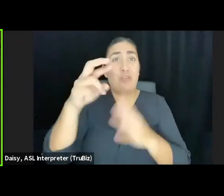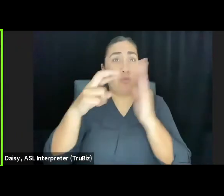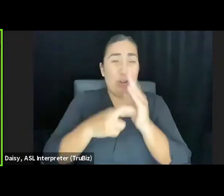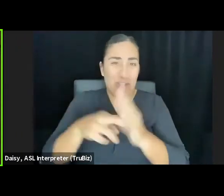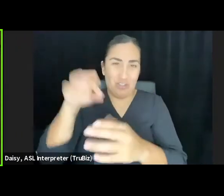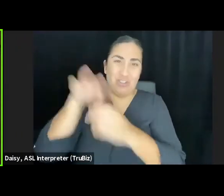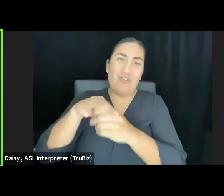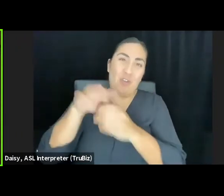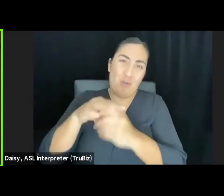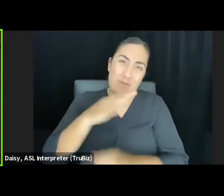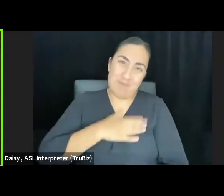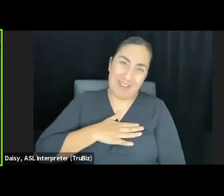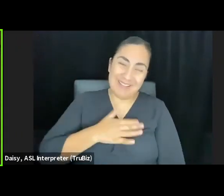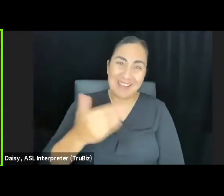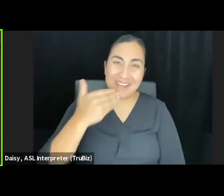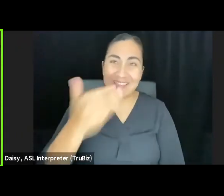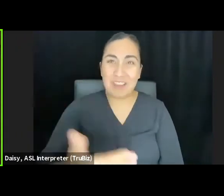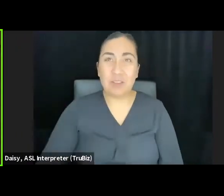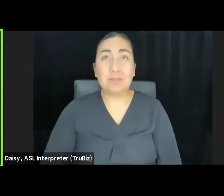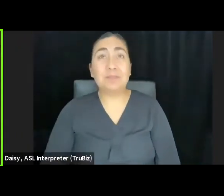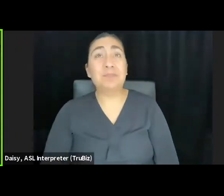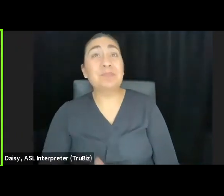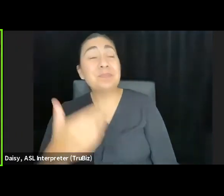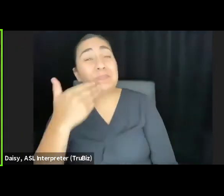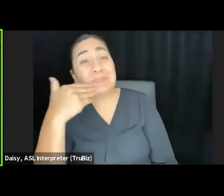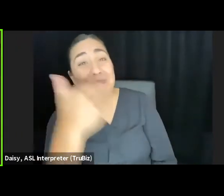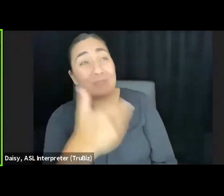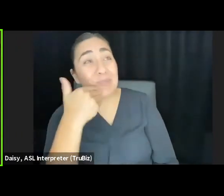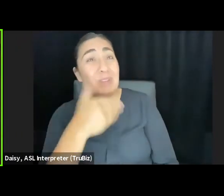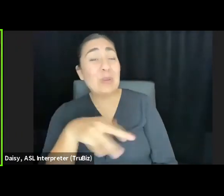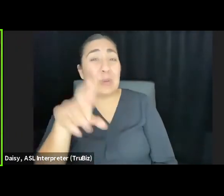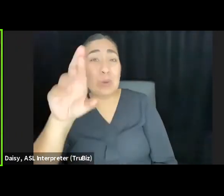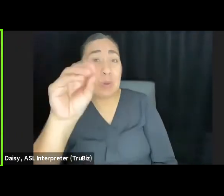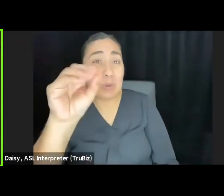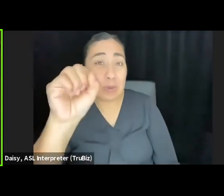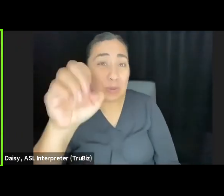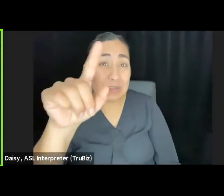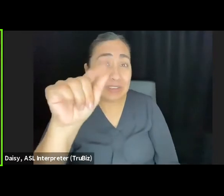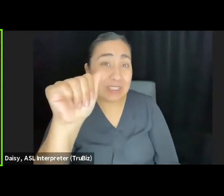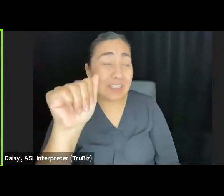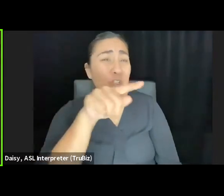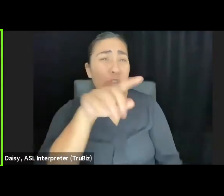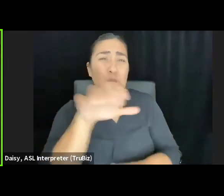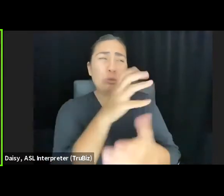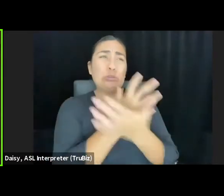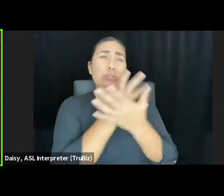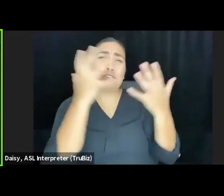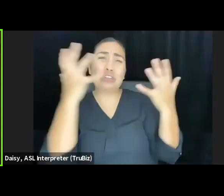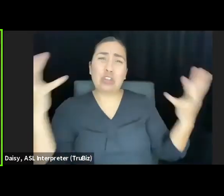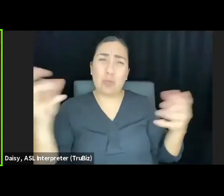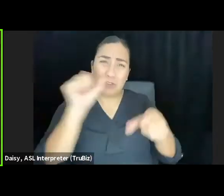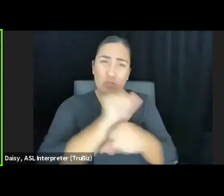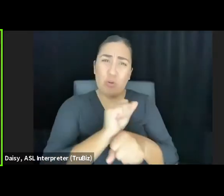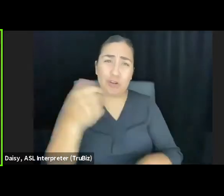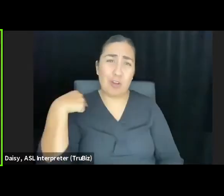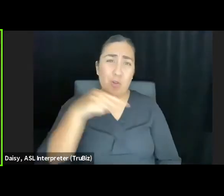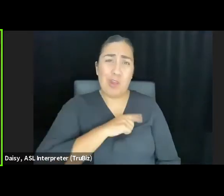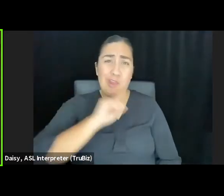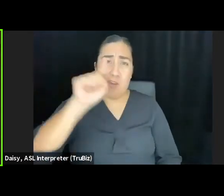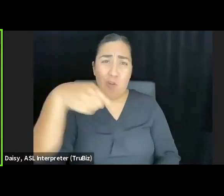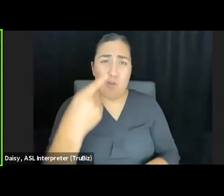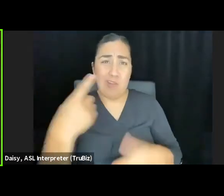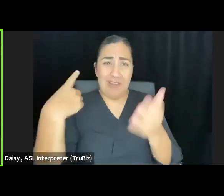Thank you so much, Rosetta. You do so much work. We're touching on like this much work that Rosetta does. If you're in Phoenix, you will see